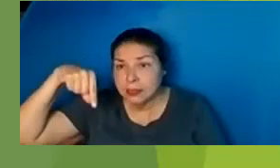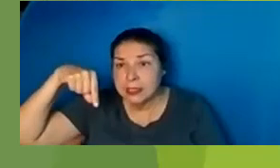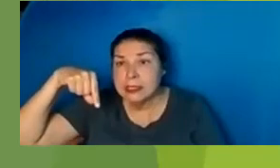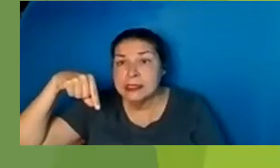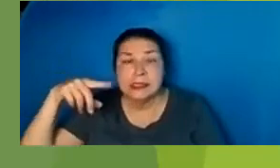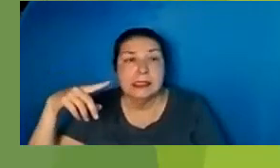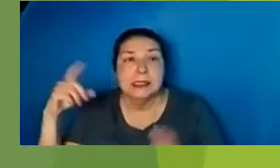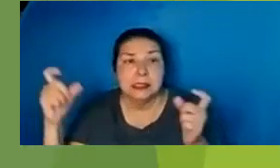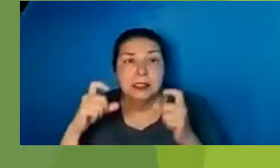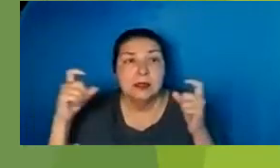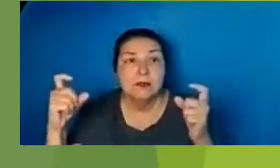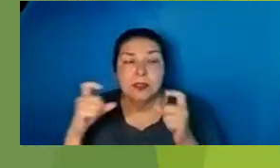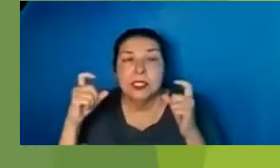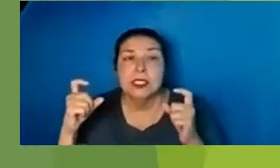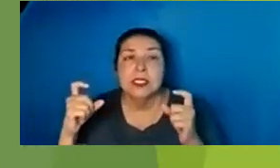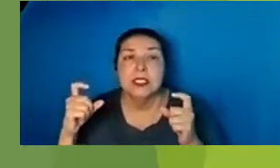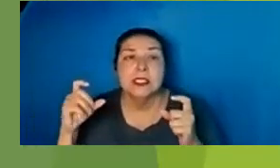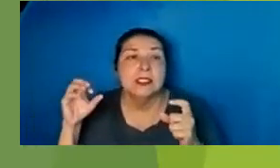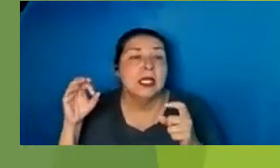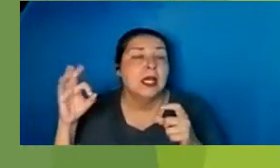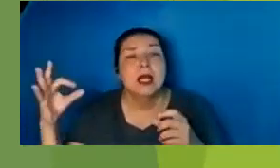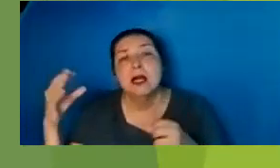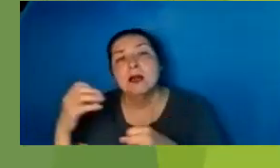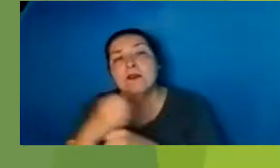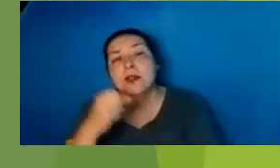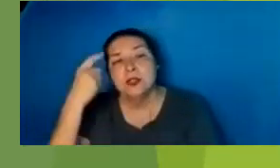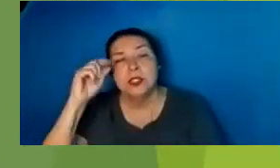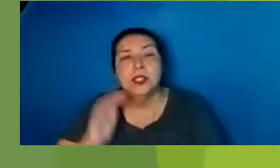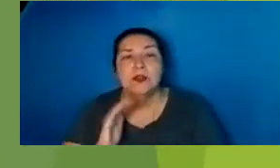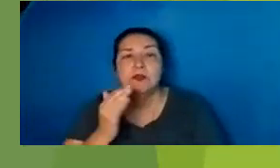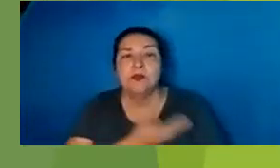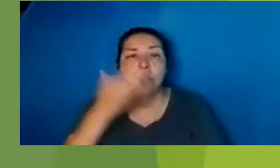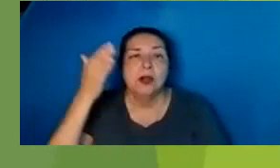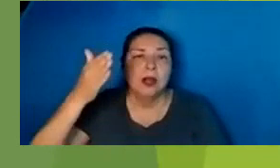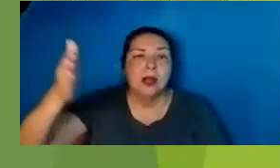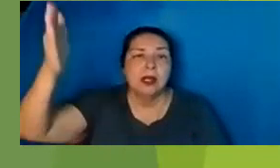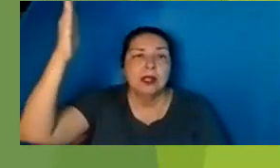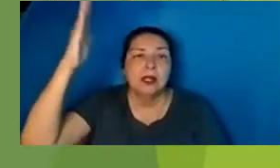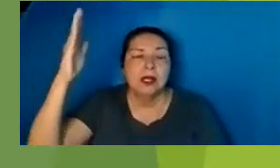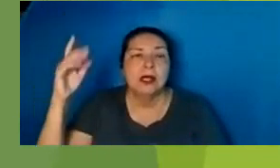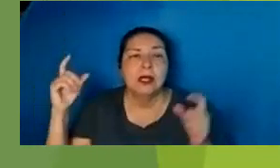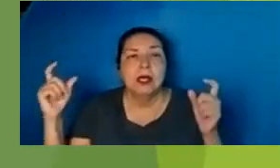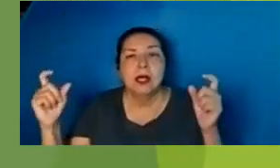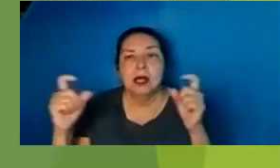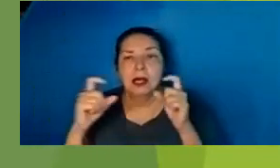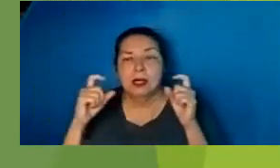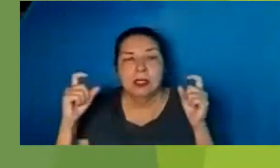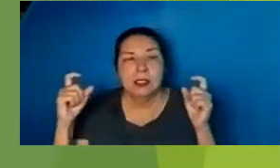This is the feast of victory for our God,